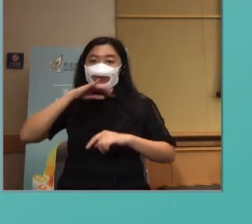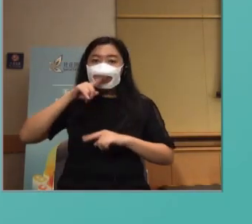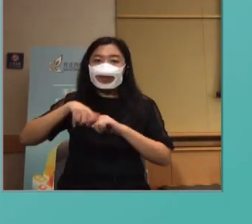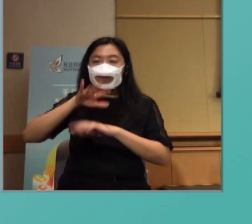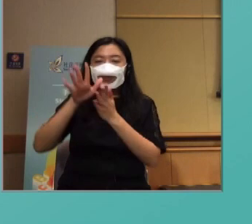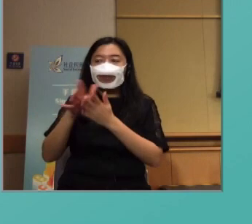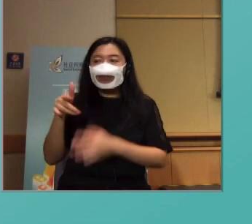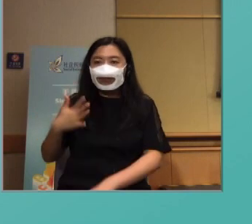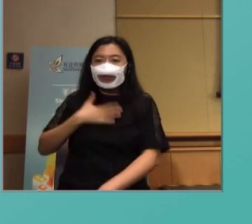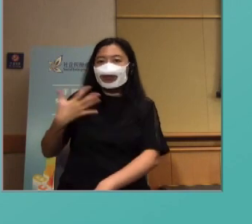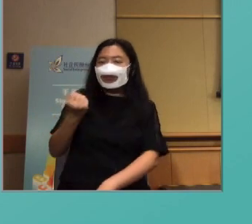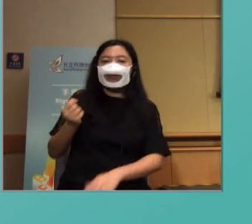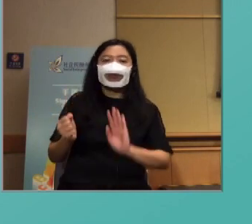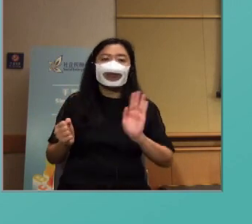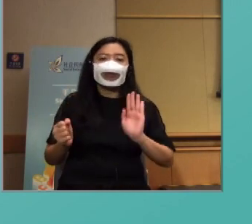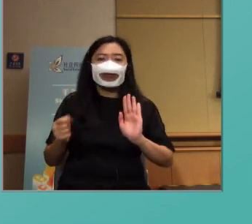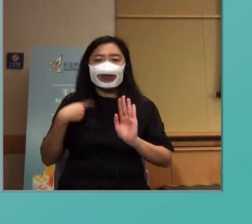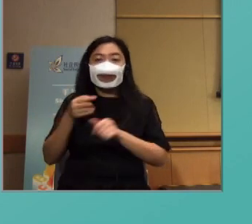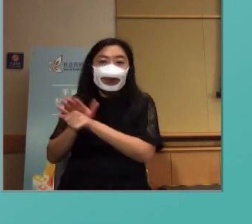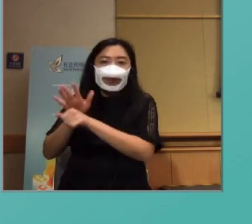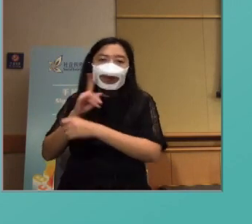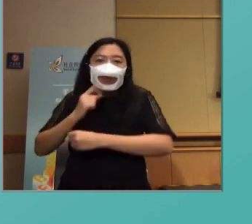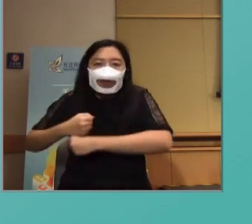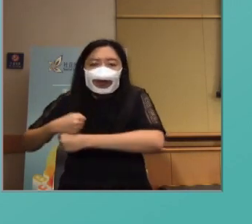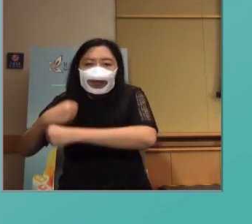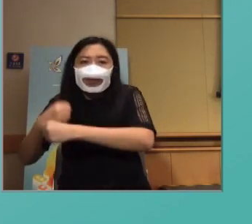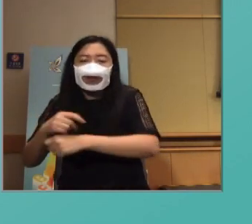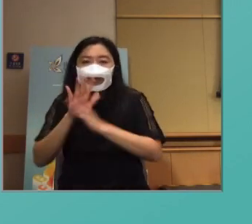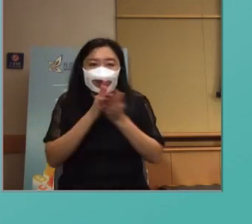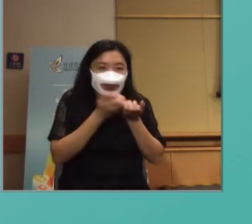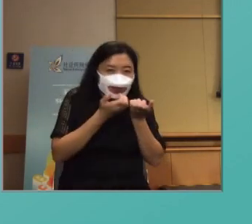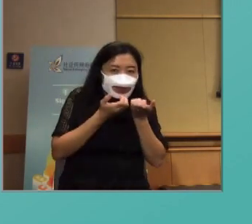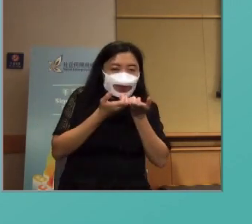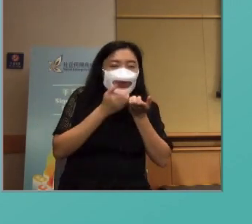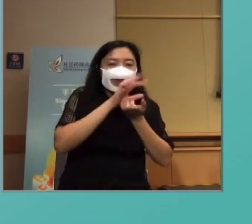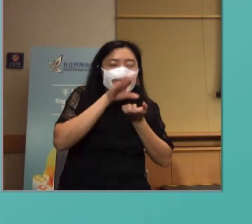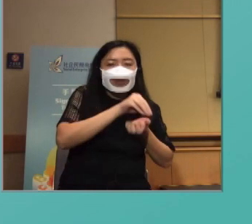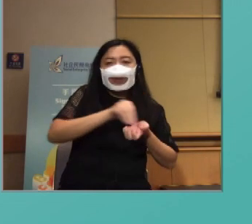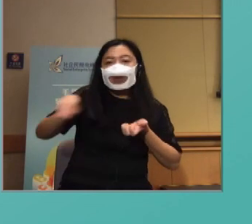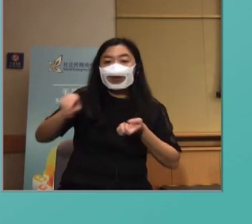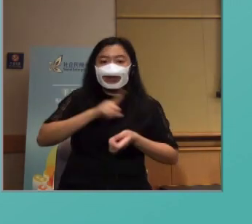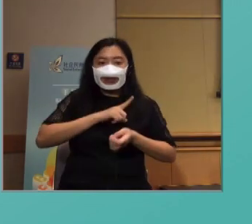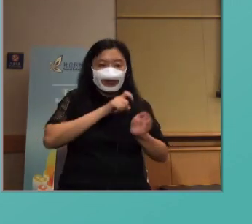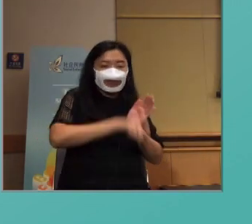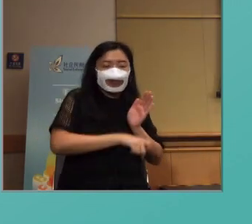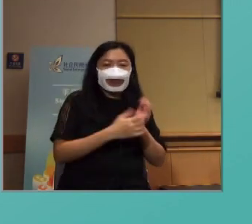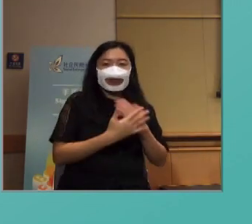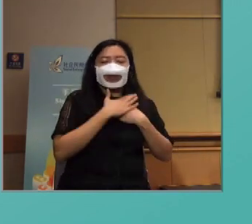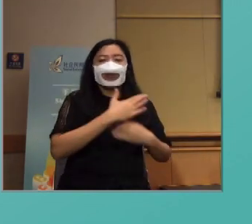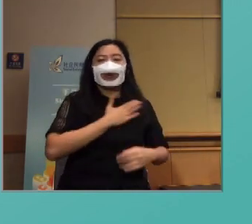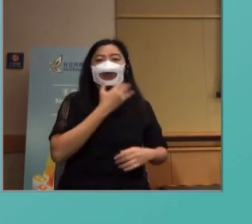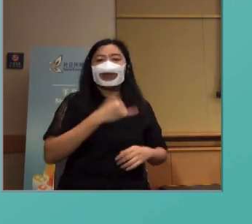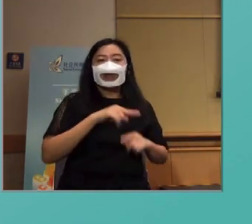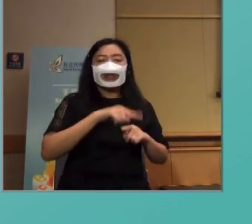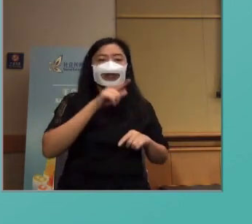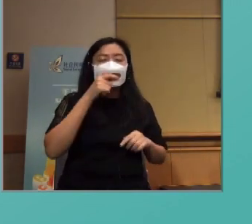data. And that data basically then gets refined into this incredible knowledge. And this knowledge basically becomes valuable. It's